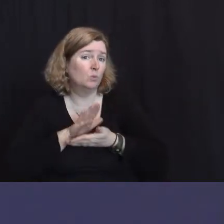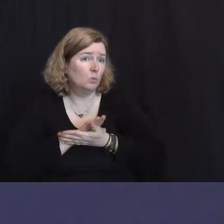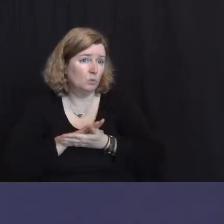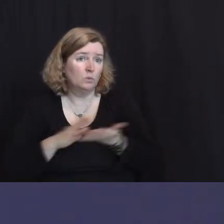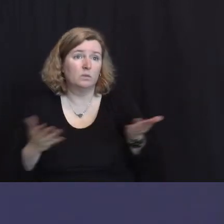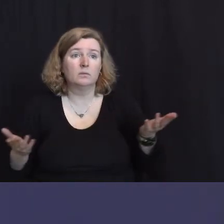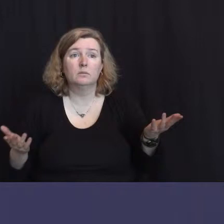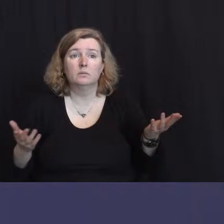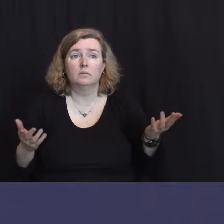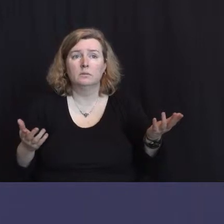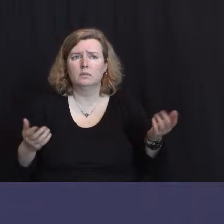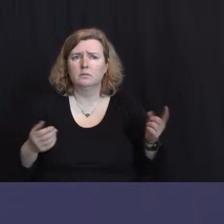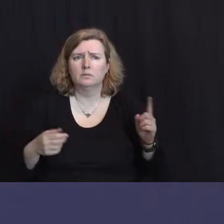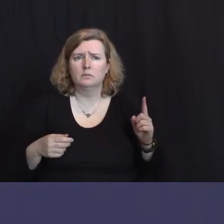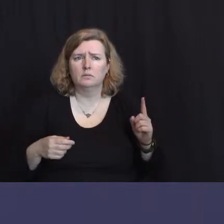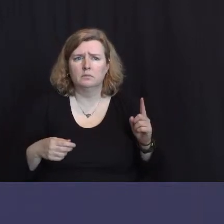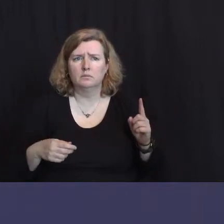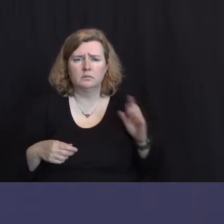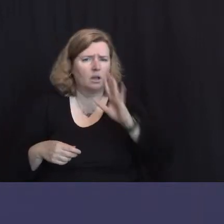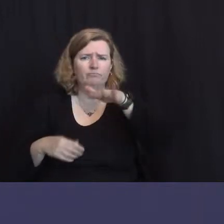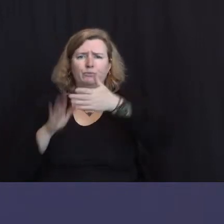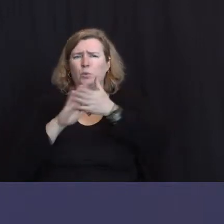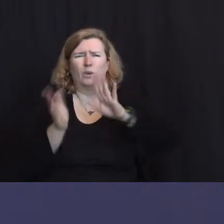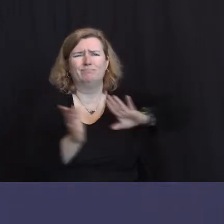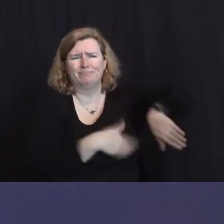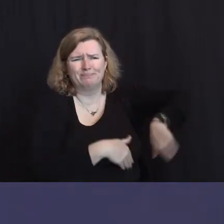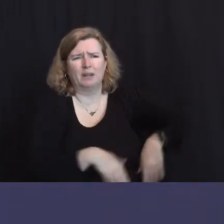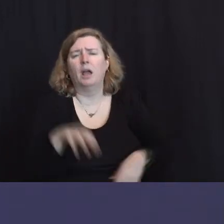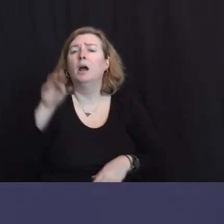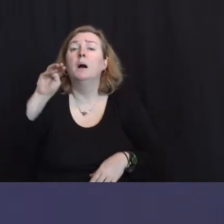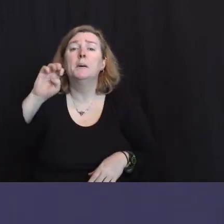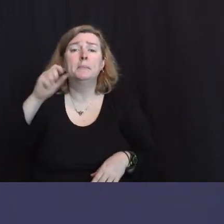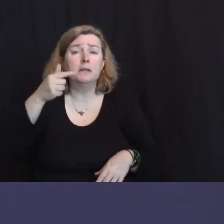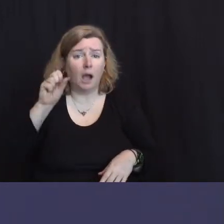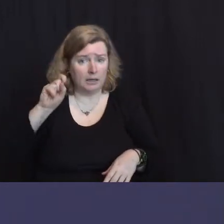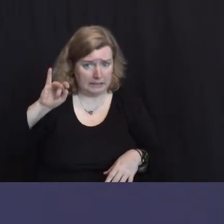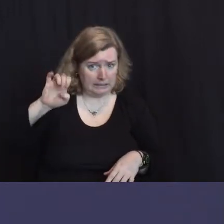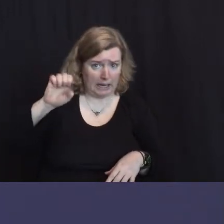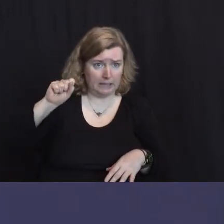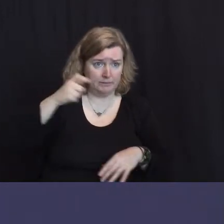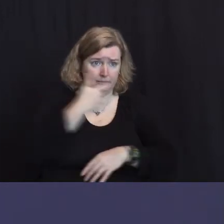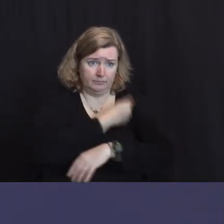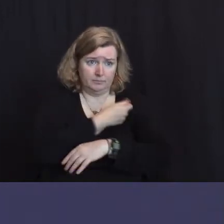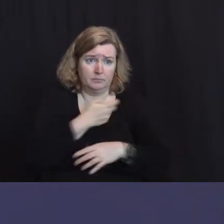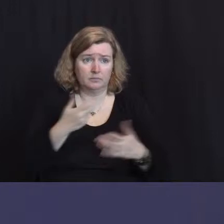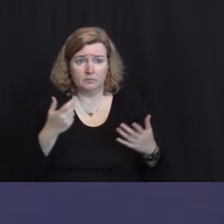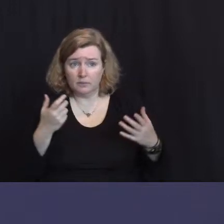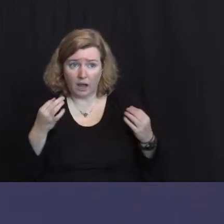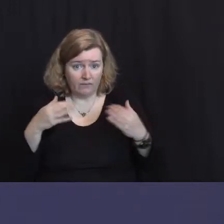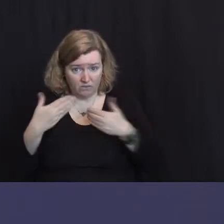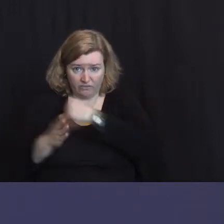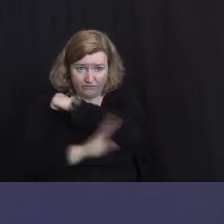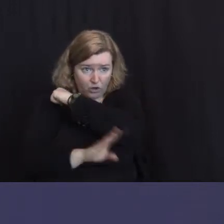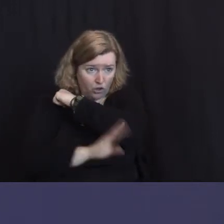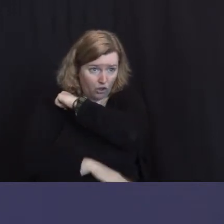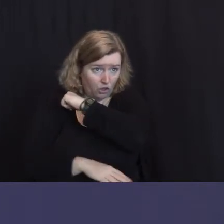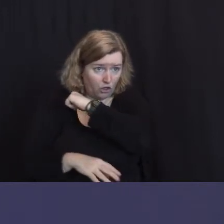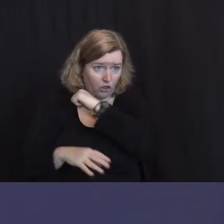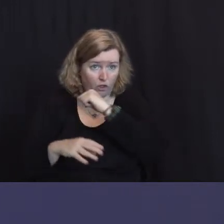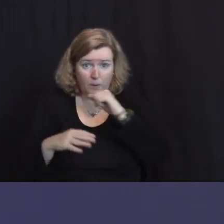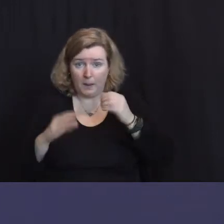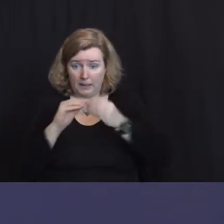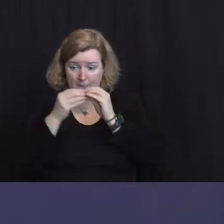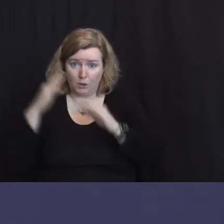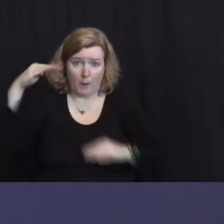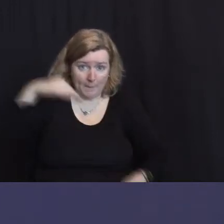mega sites when we get back to school in the fall, if this thing rears its head again. First of all, Tina, I'm hoping against hope that it